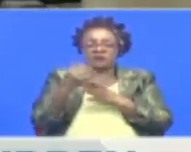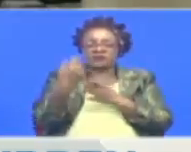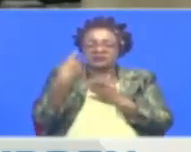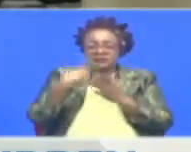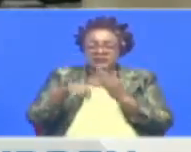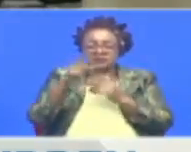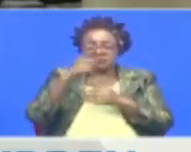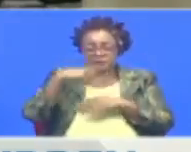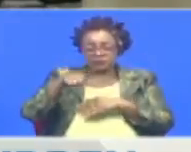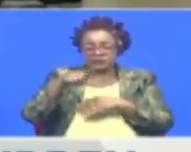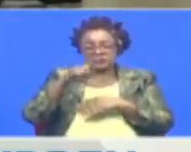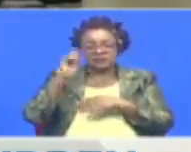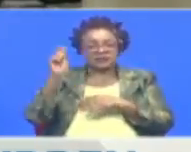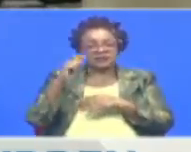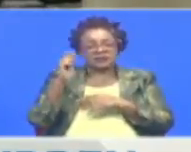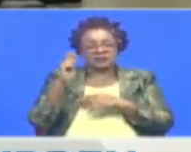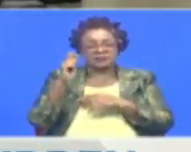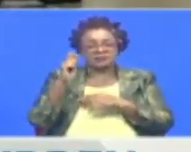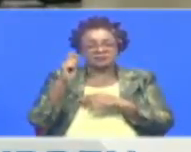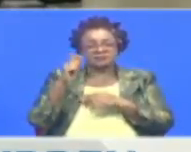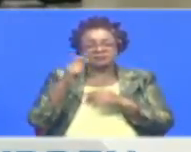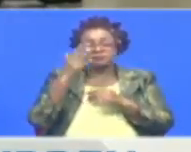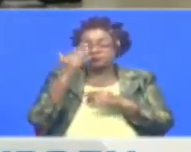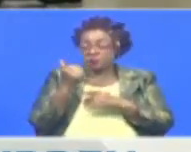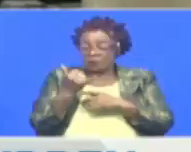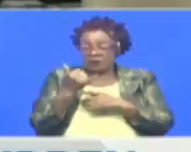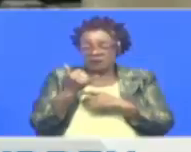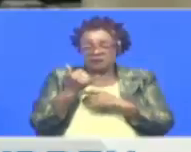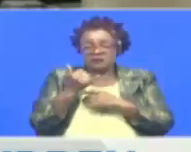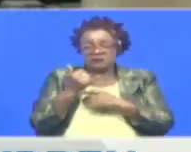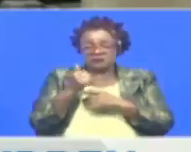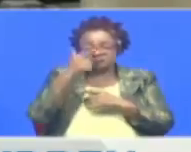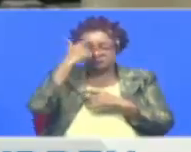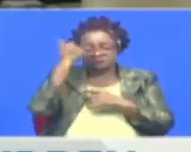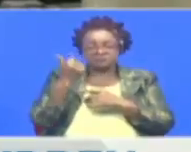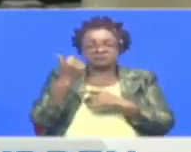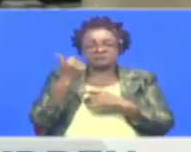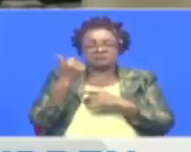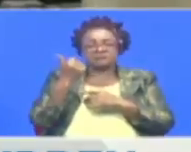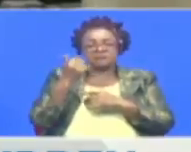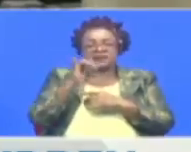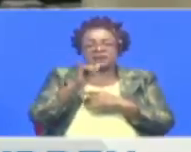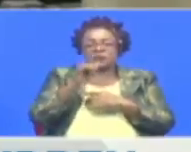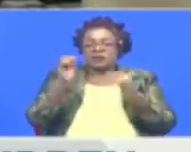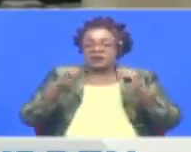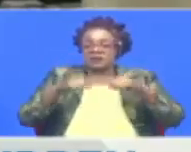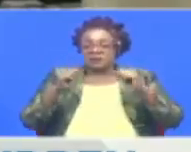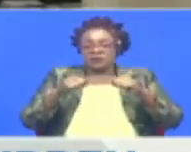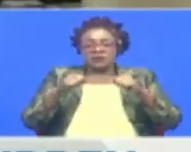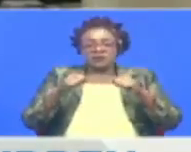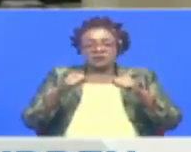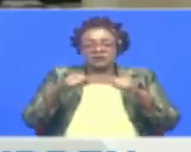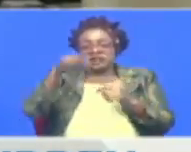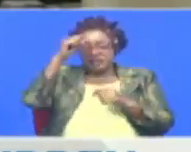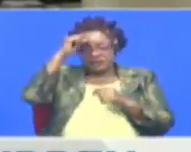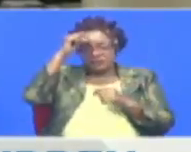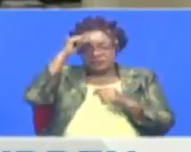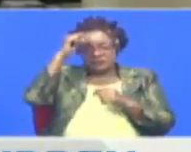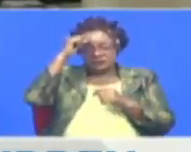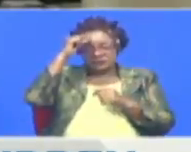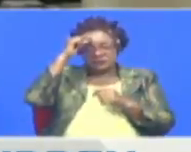in Kenya. Why? Because then that will enable the government